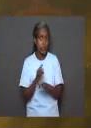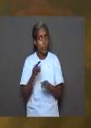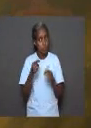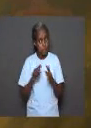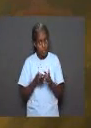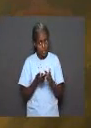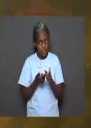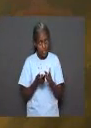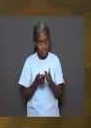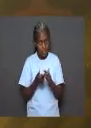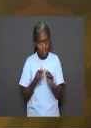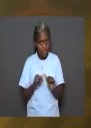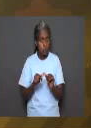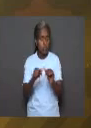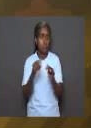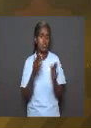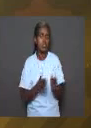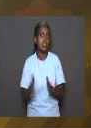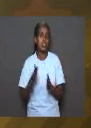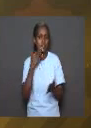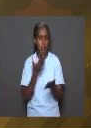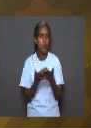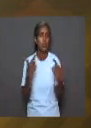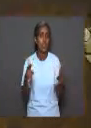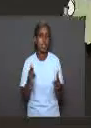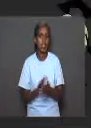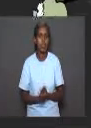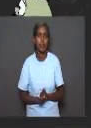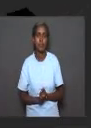get started as soon as you are ready. Good luck.